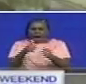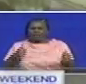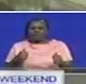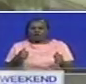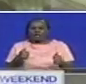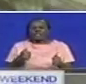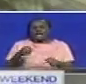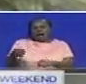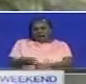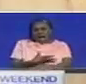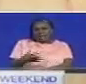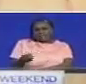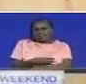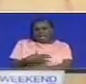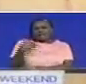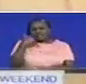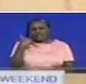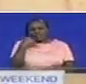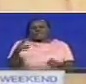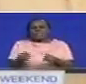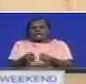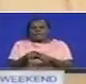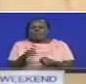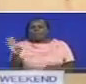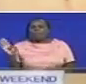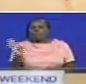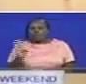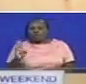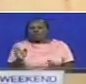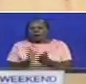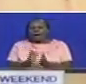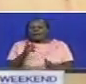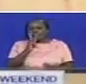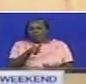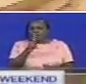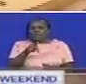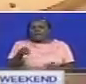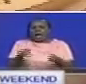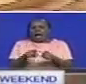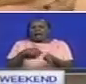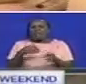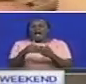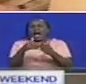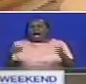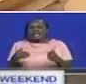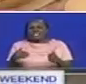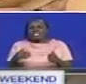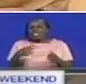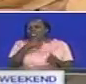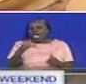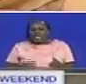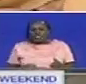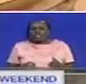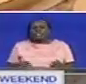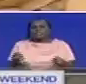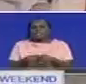pressure and boost your immune functions, while the blues and purples are filled with anti-aging properties. And finally, the whites, which